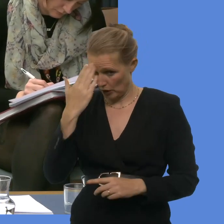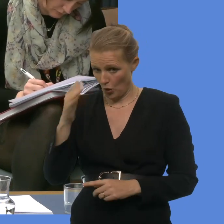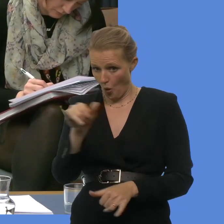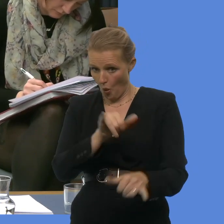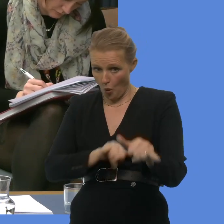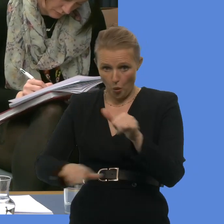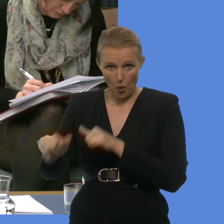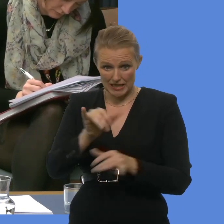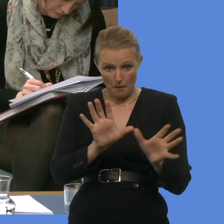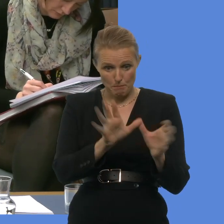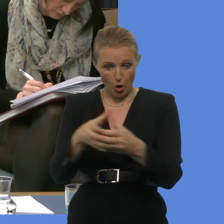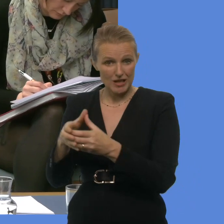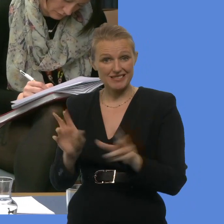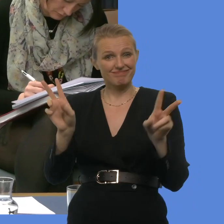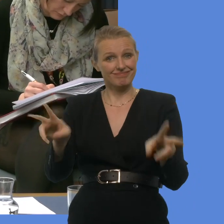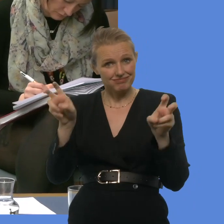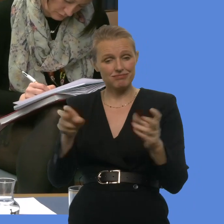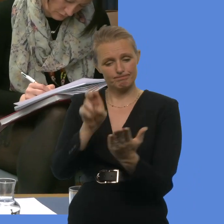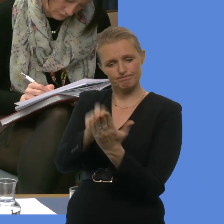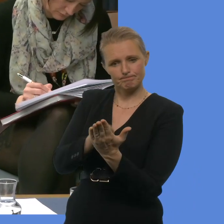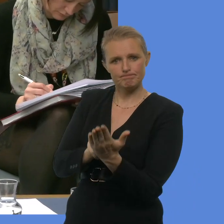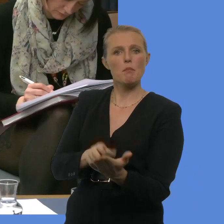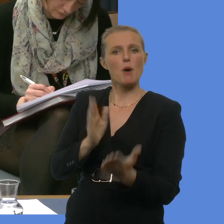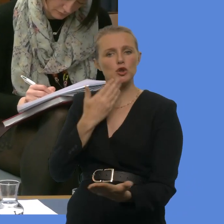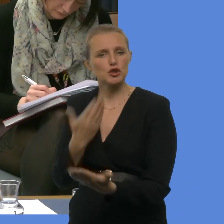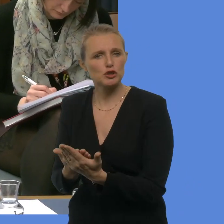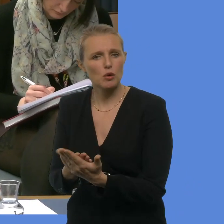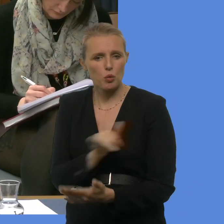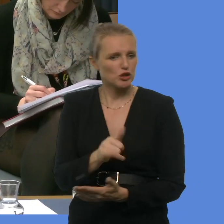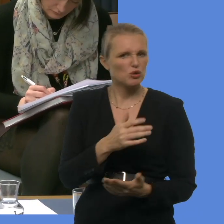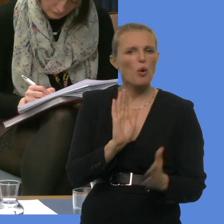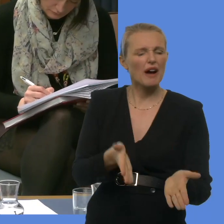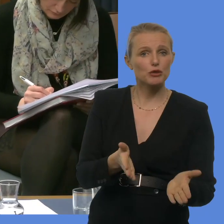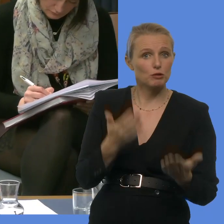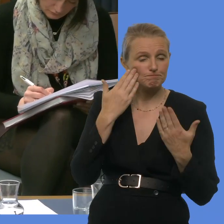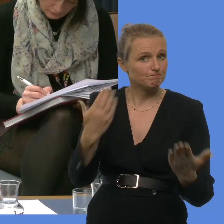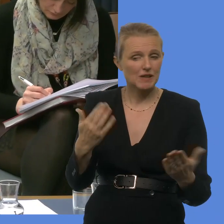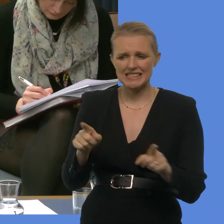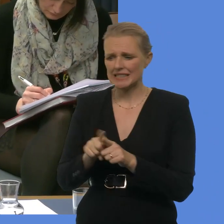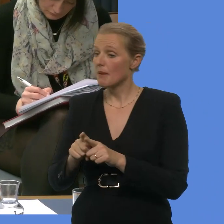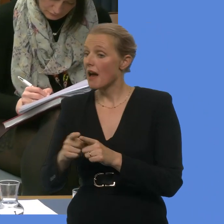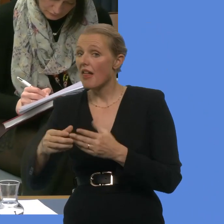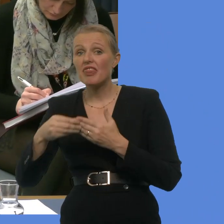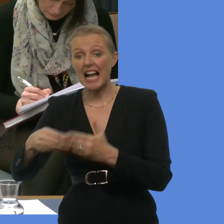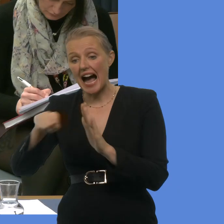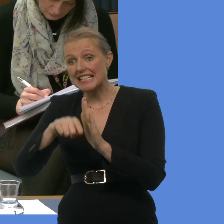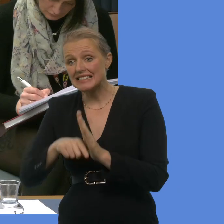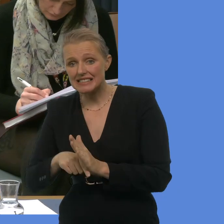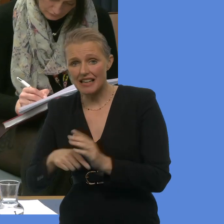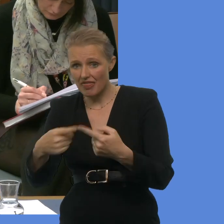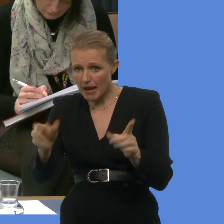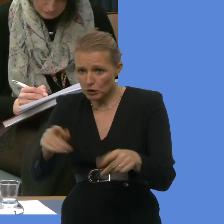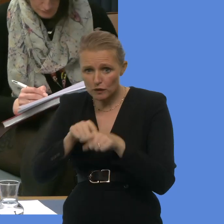to be designated as prescribed organisations, nor do we know the full contents of the guidance those organisations will be required to